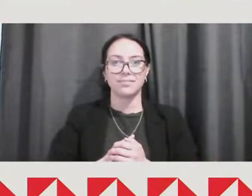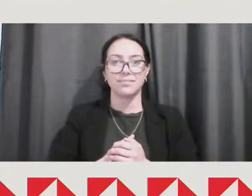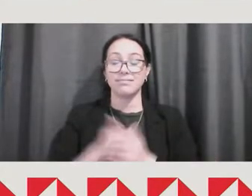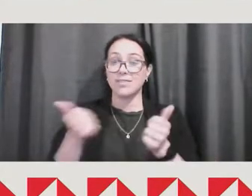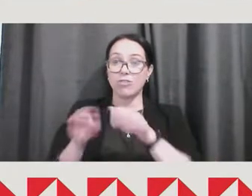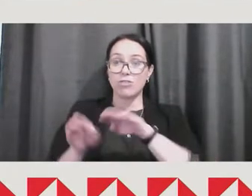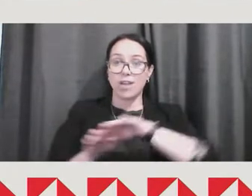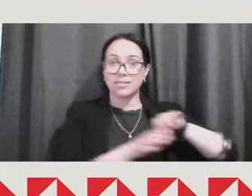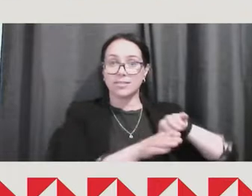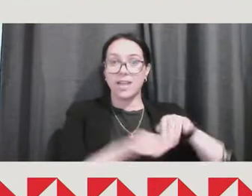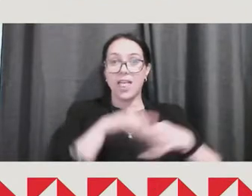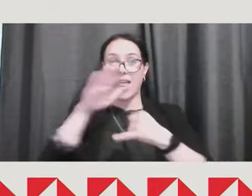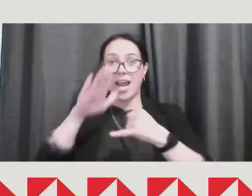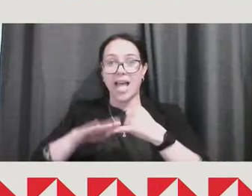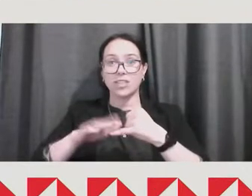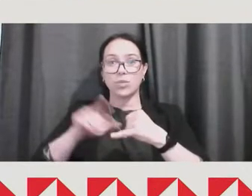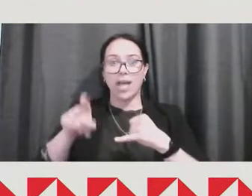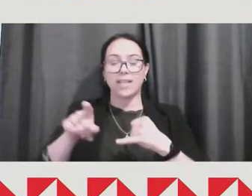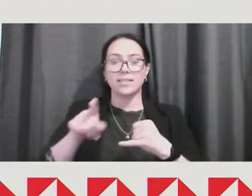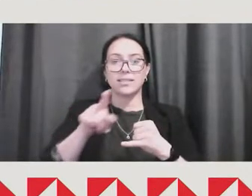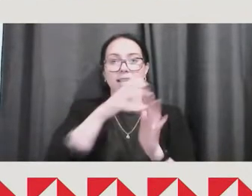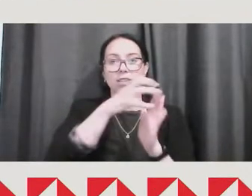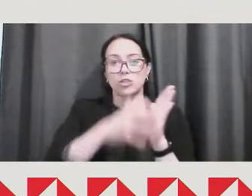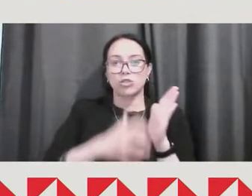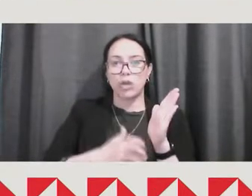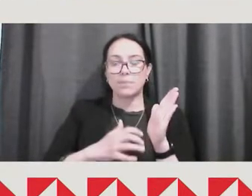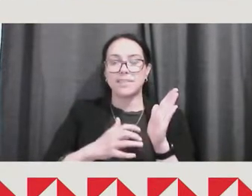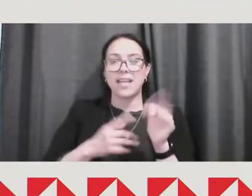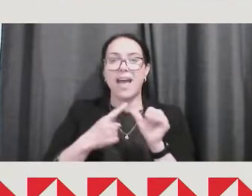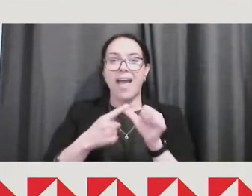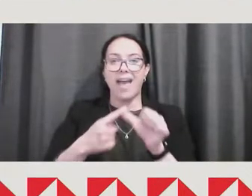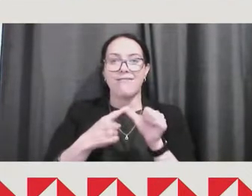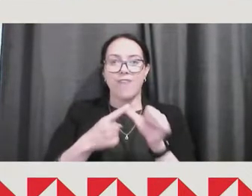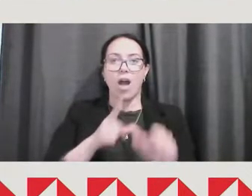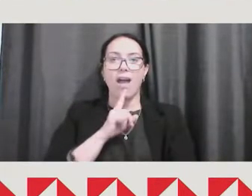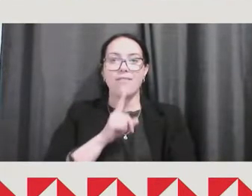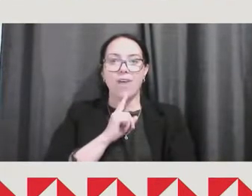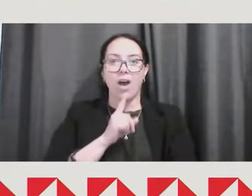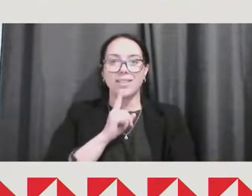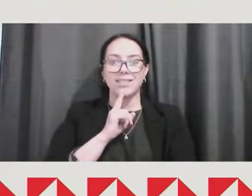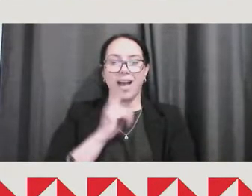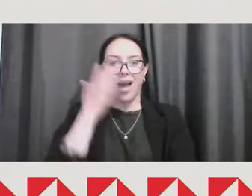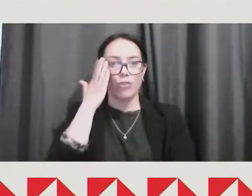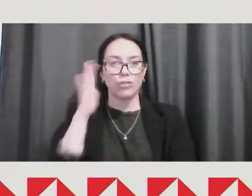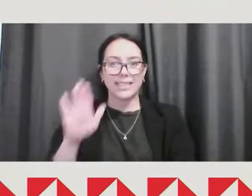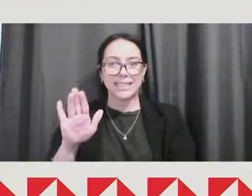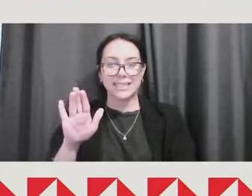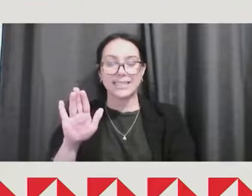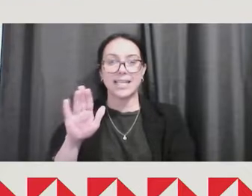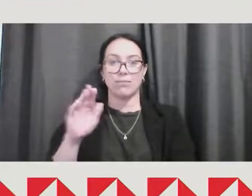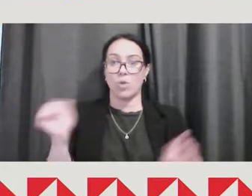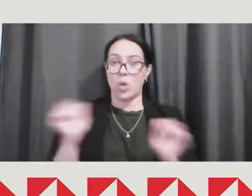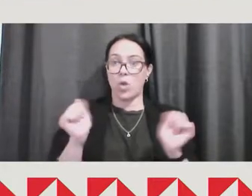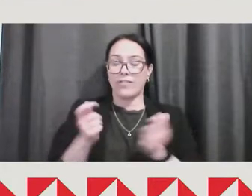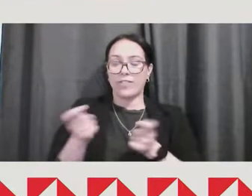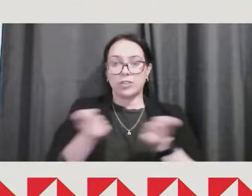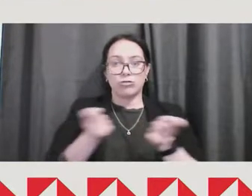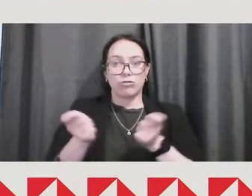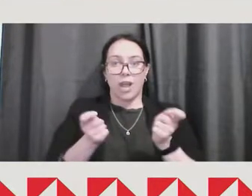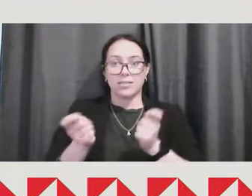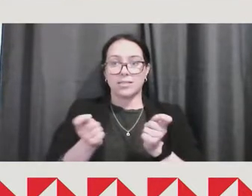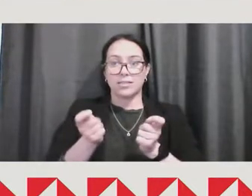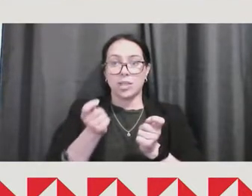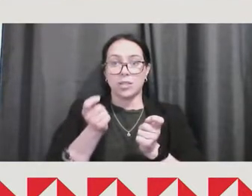is the play Market New Zealand Pacifica script advisor residency and so we have run this twice so the current one